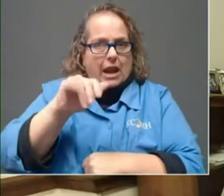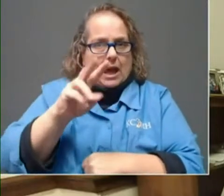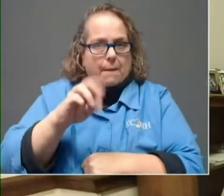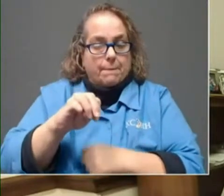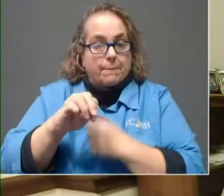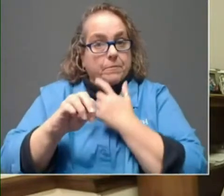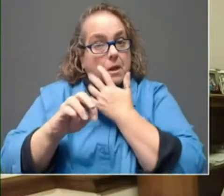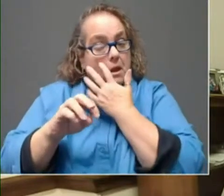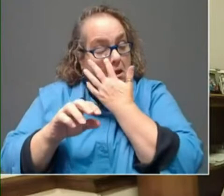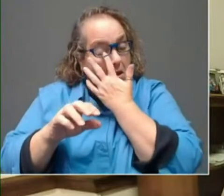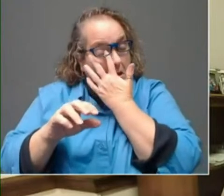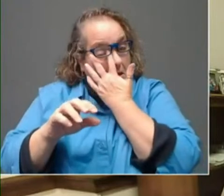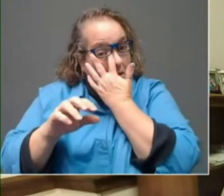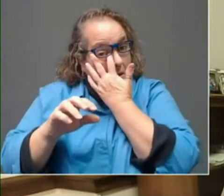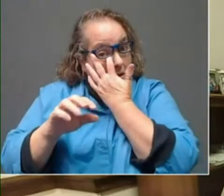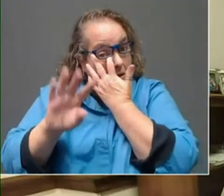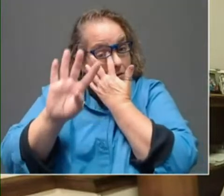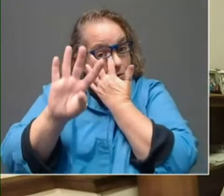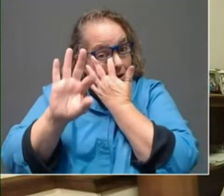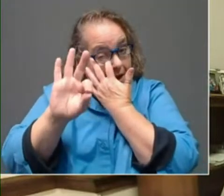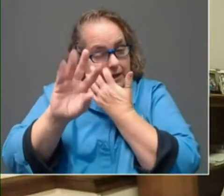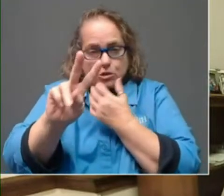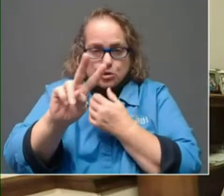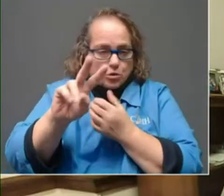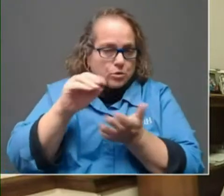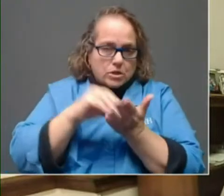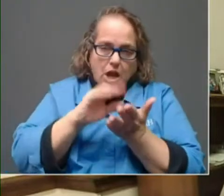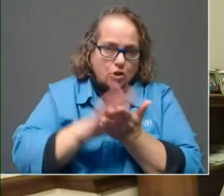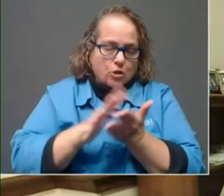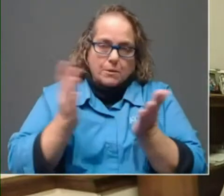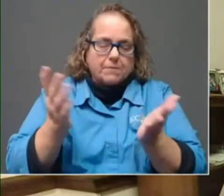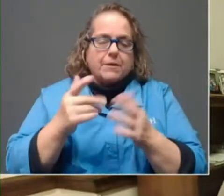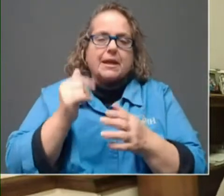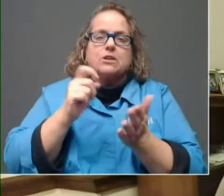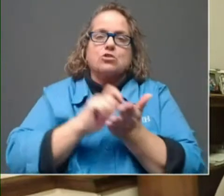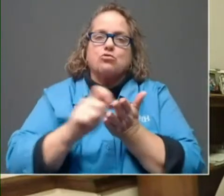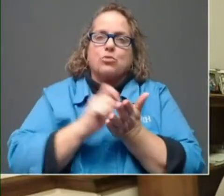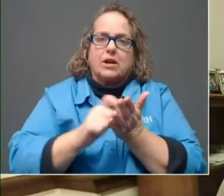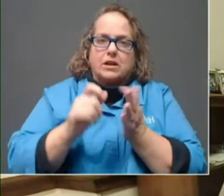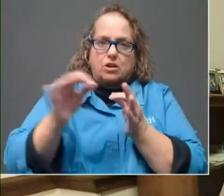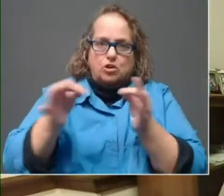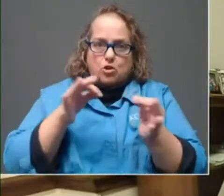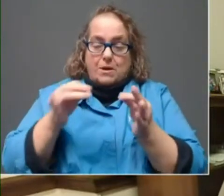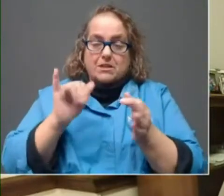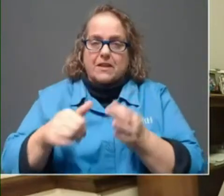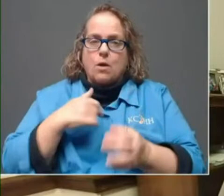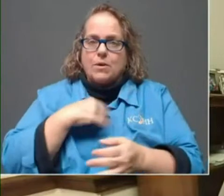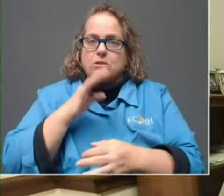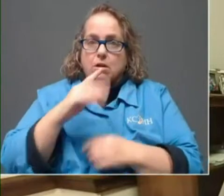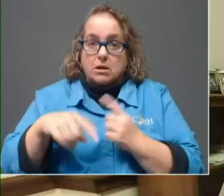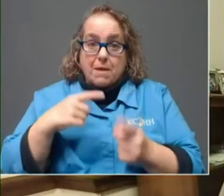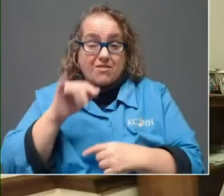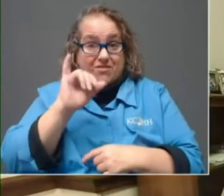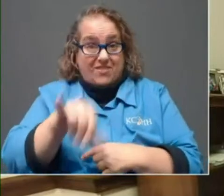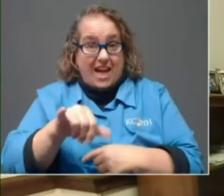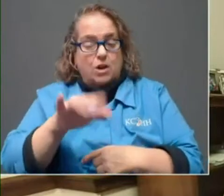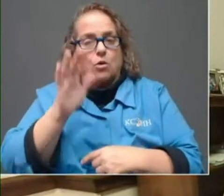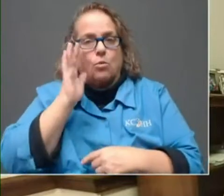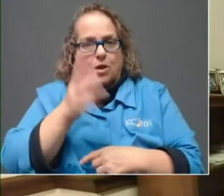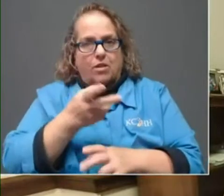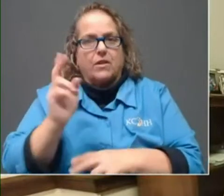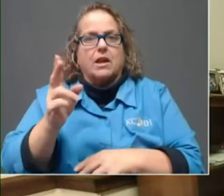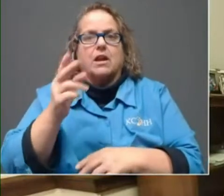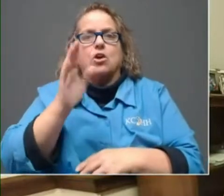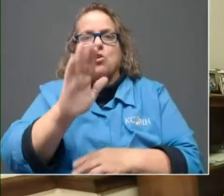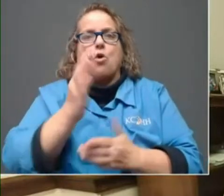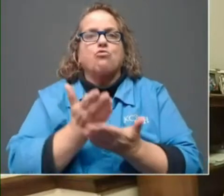get into it, it's called a 492 document. It's the written determination we've talked about. That then triggers appeal rights. So there's